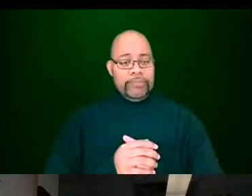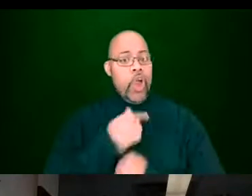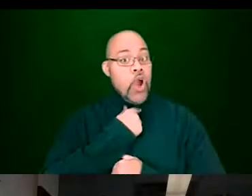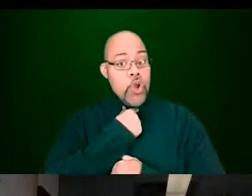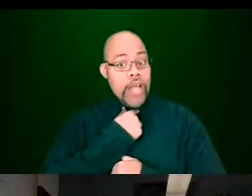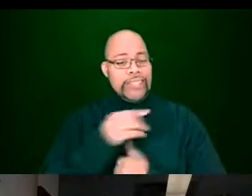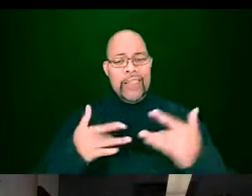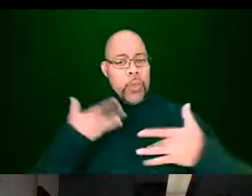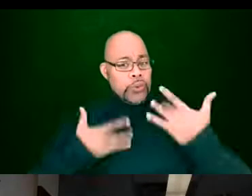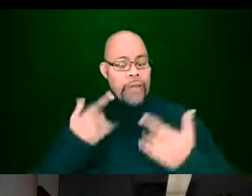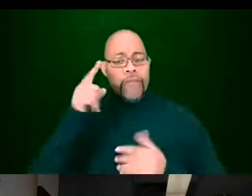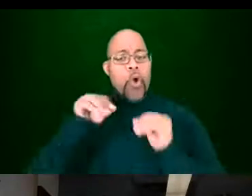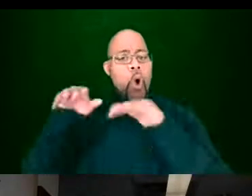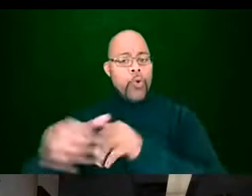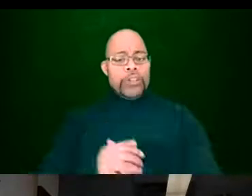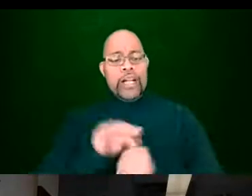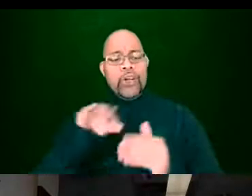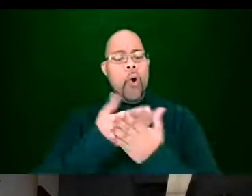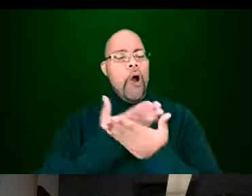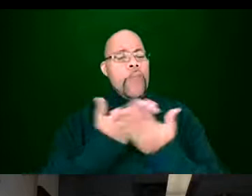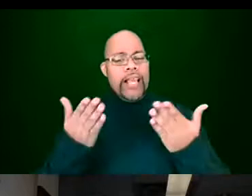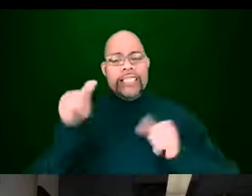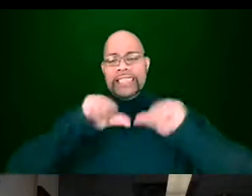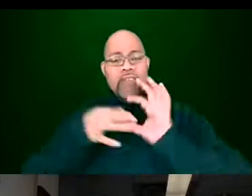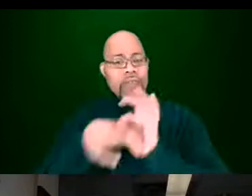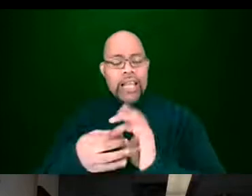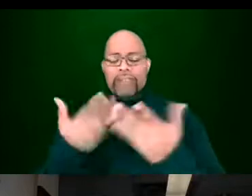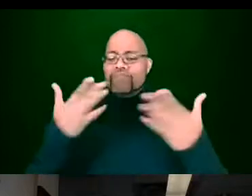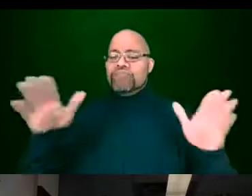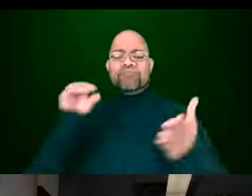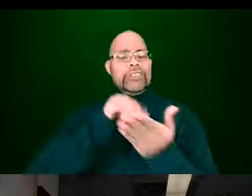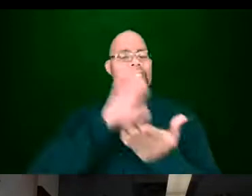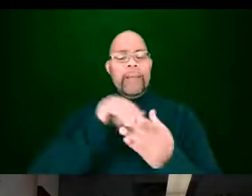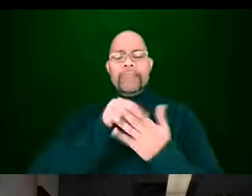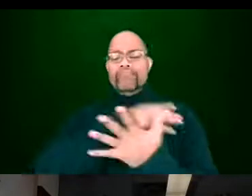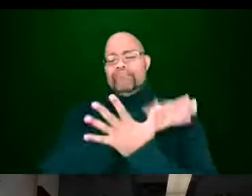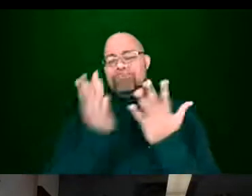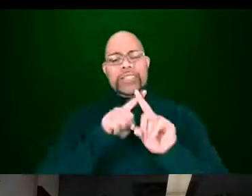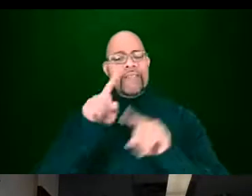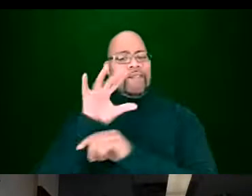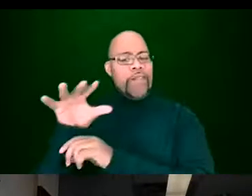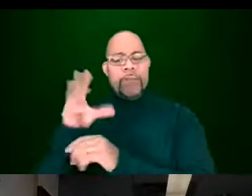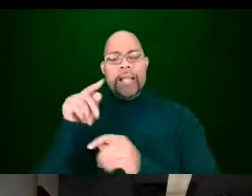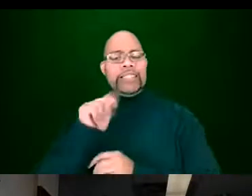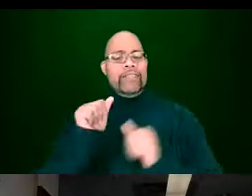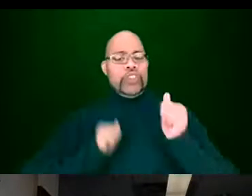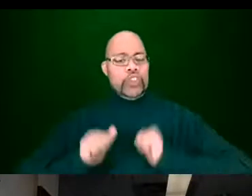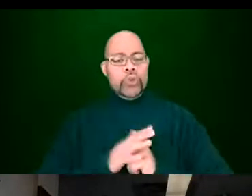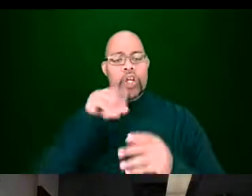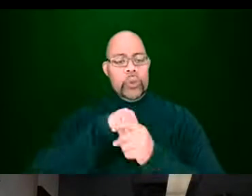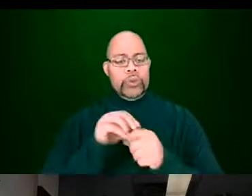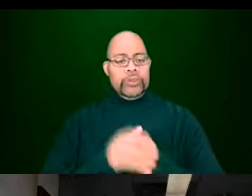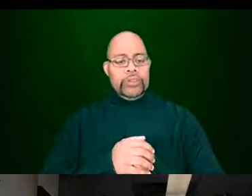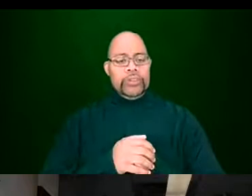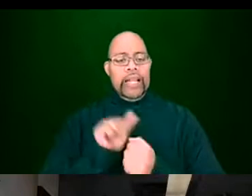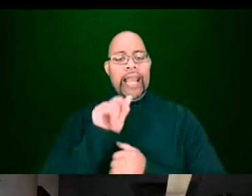and enthusiasm for the ocean and all things science are well documented in a variety of films and TV shows, including